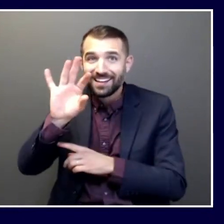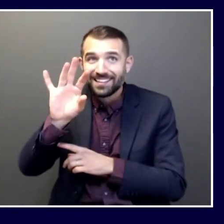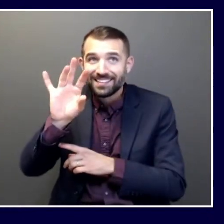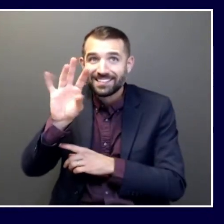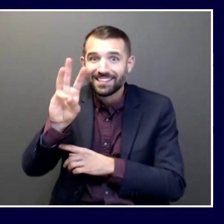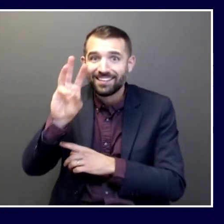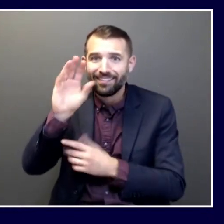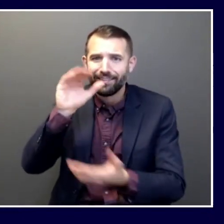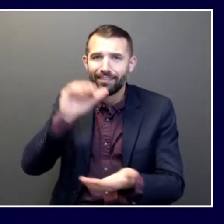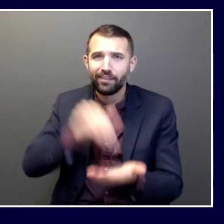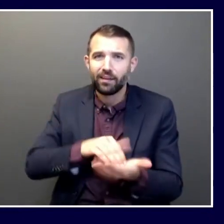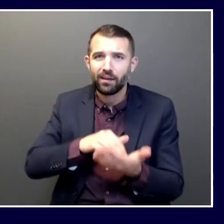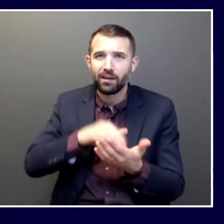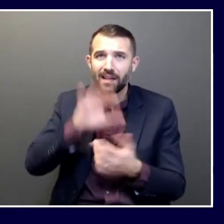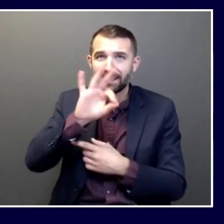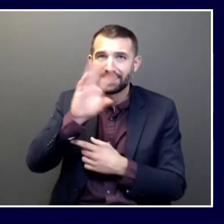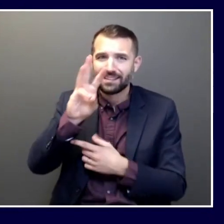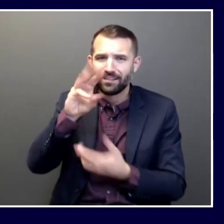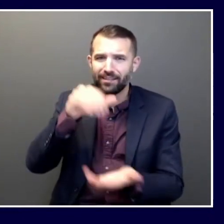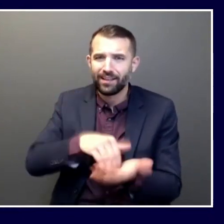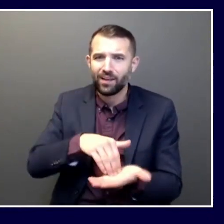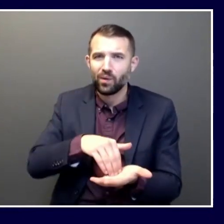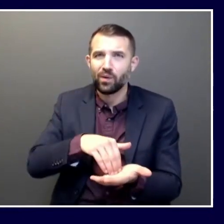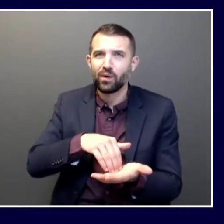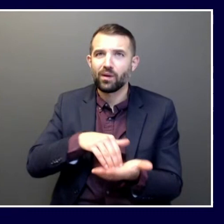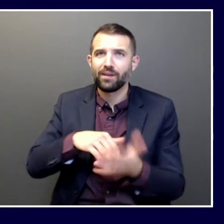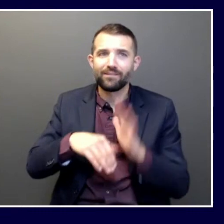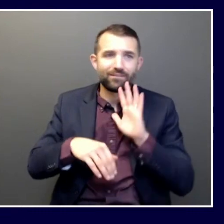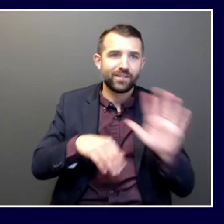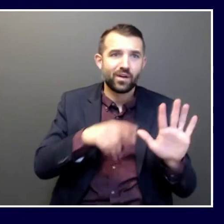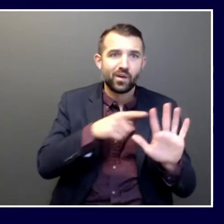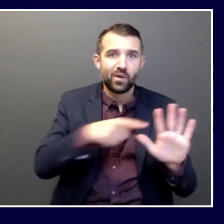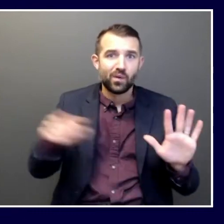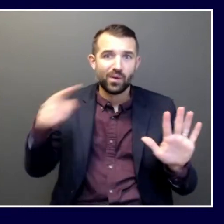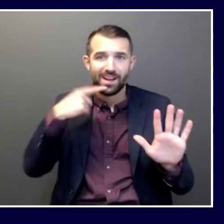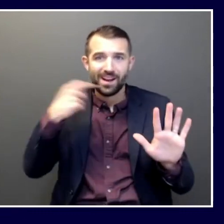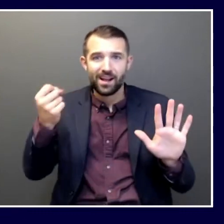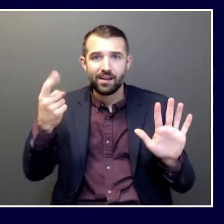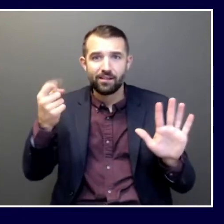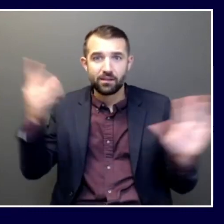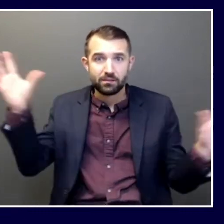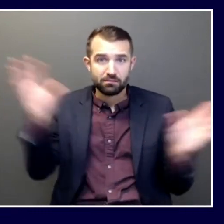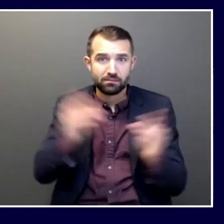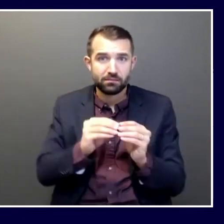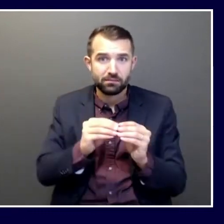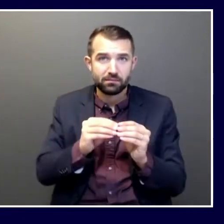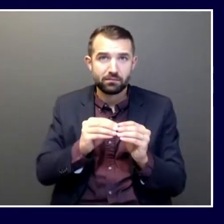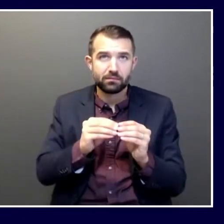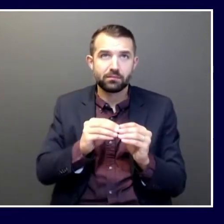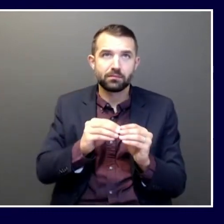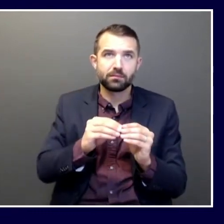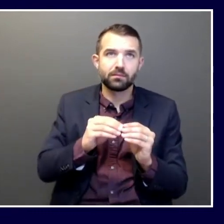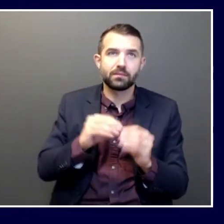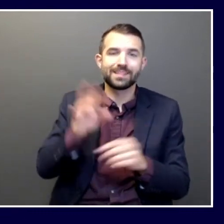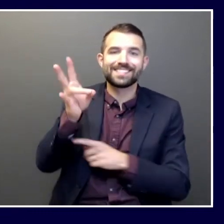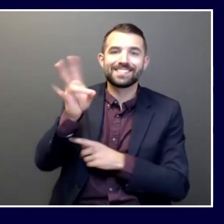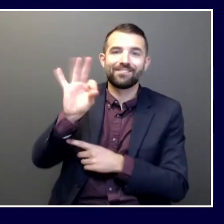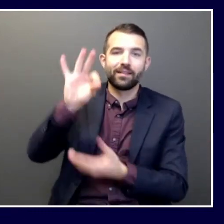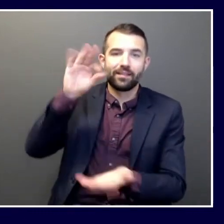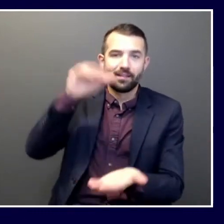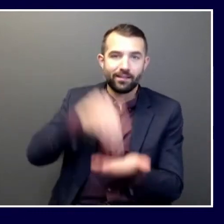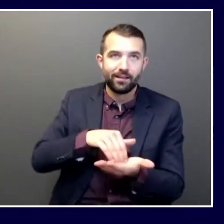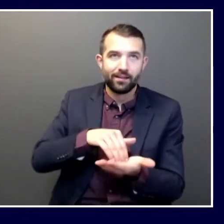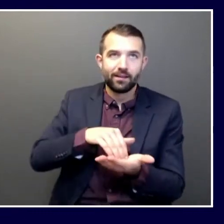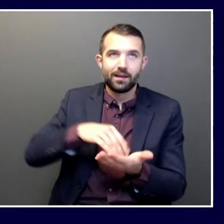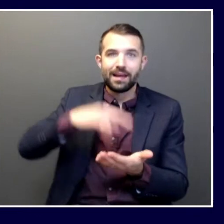was based on what kids going to places where a school-based clinic would occur? 79,000 Oh, was sorry, kids who are in